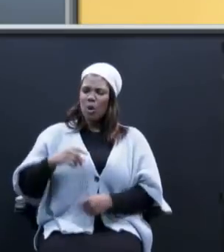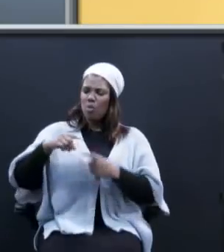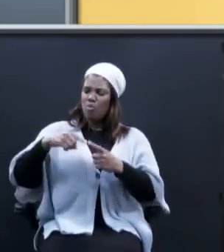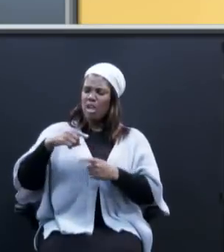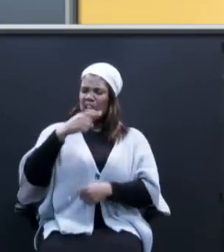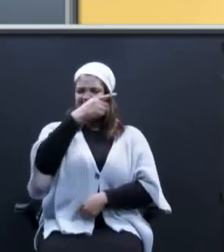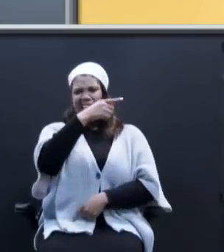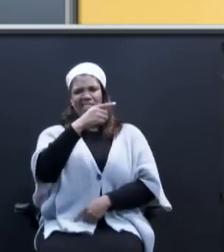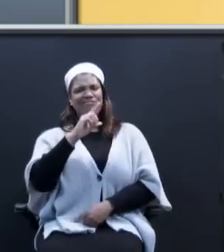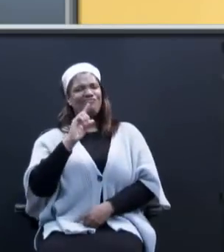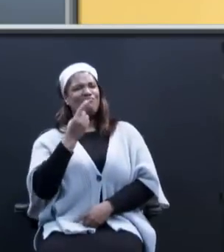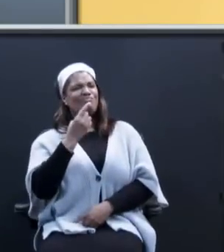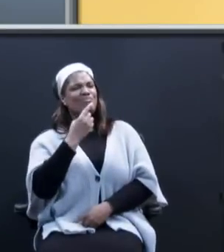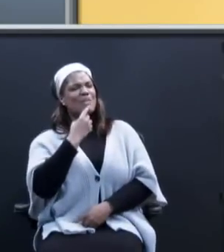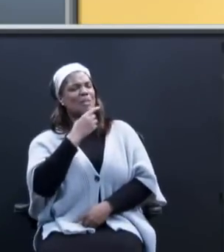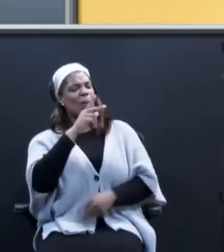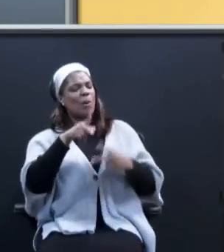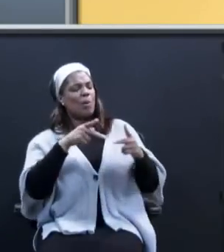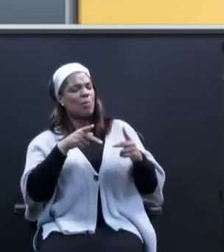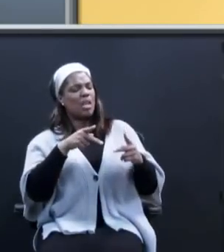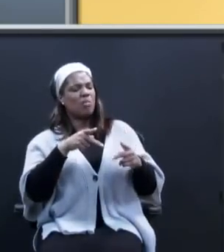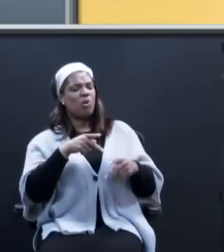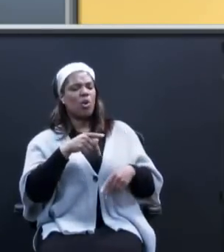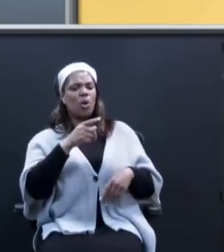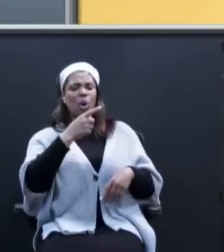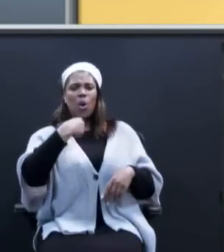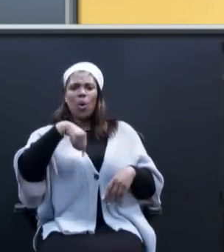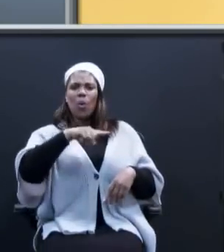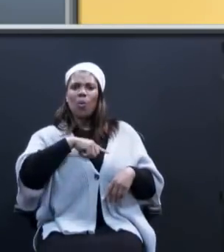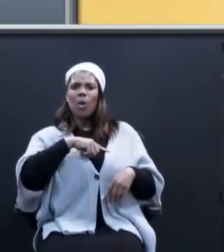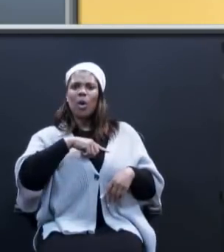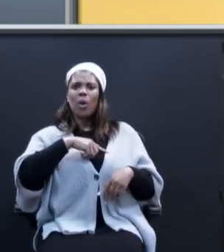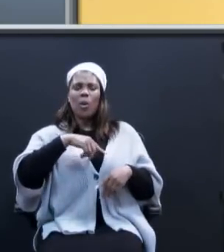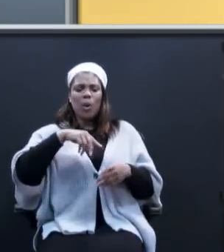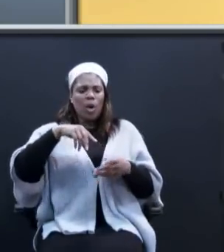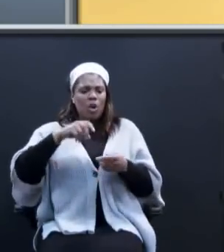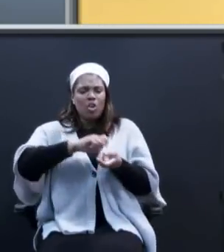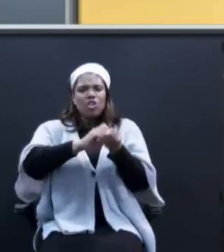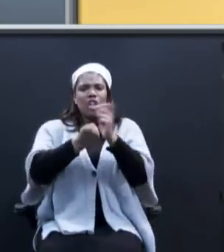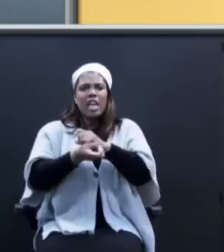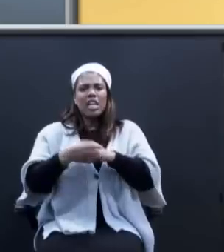they fainted all over creation. Oh, brother, you done lost your mind. Oh, you.